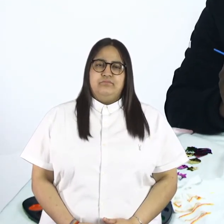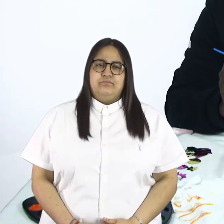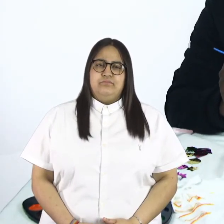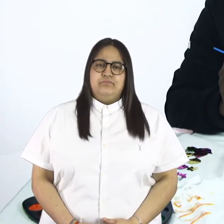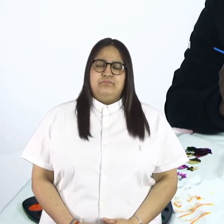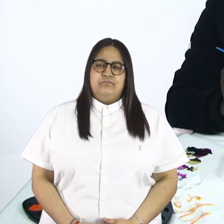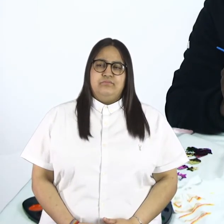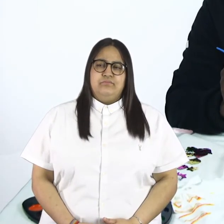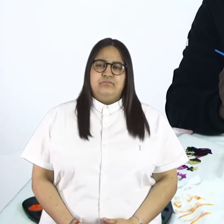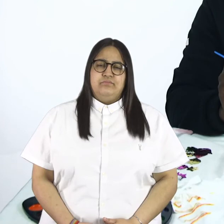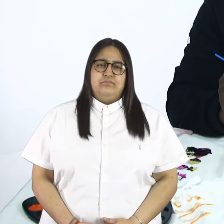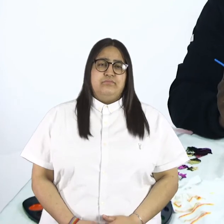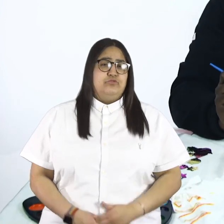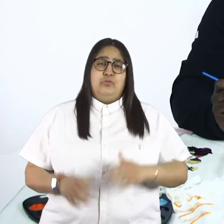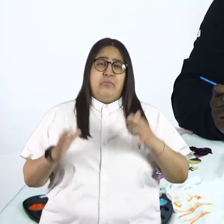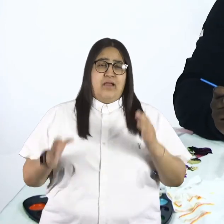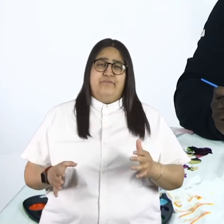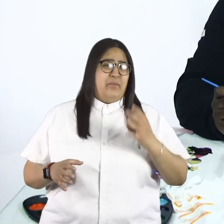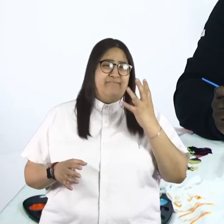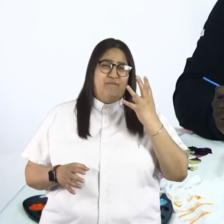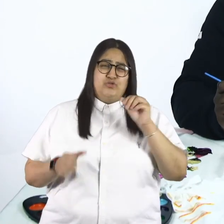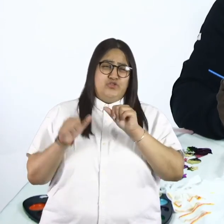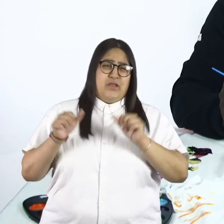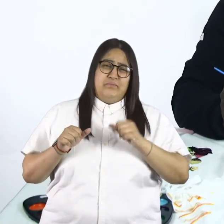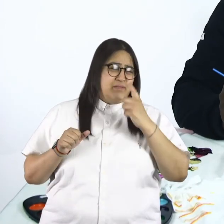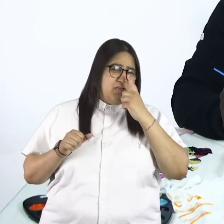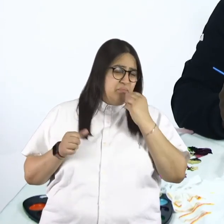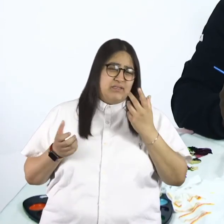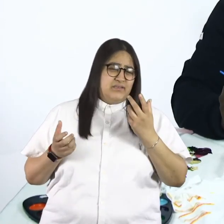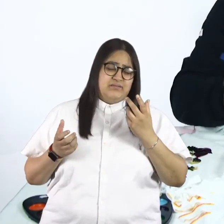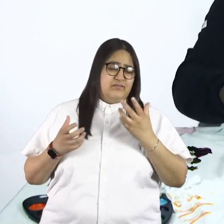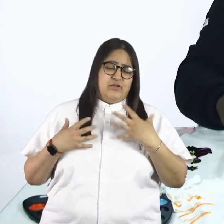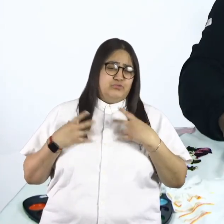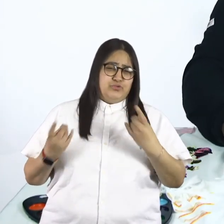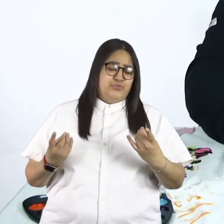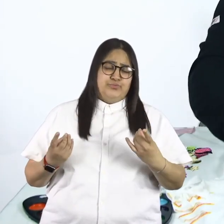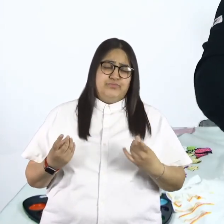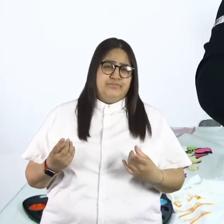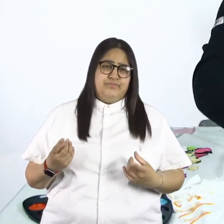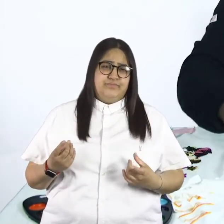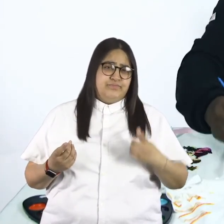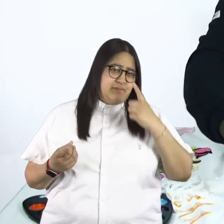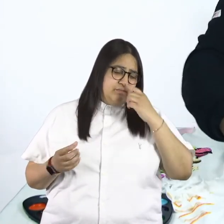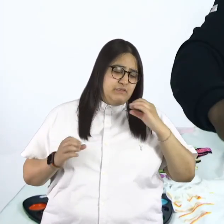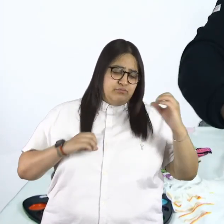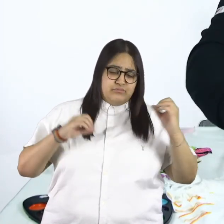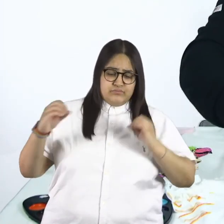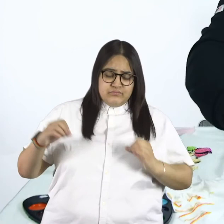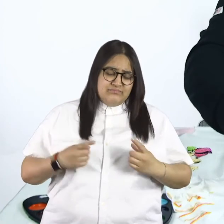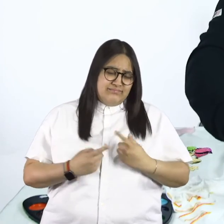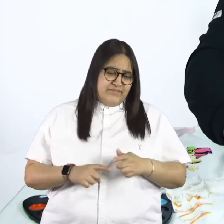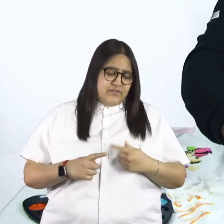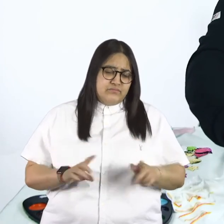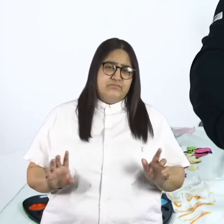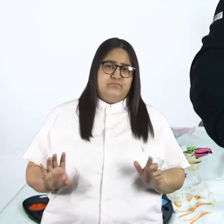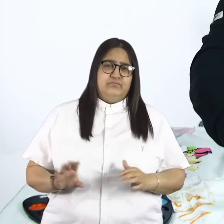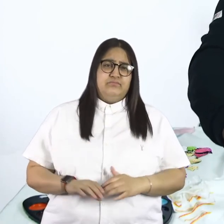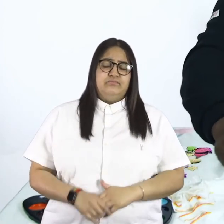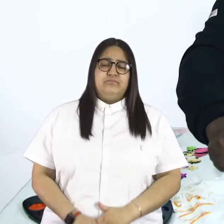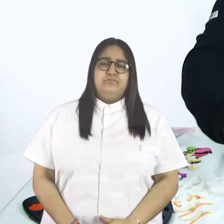have to be foil. If you choose to use glitter, for example, you can make some splodges or maybe